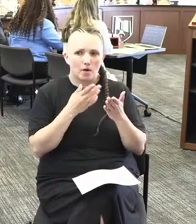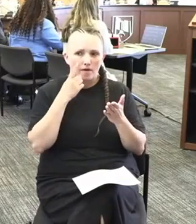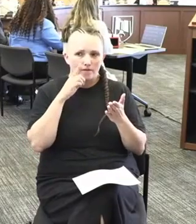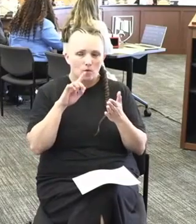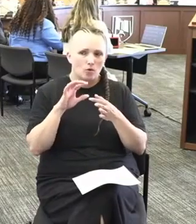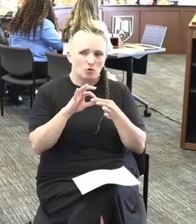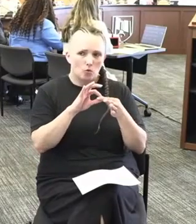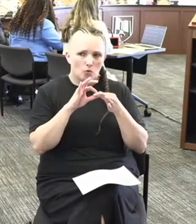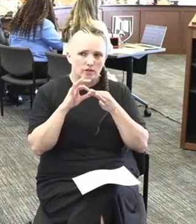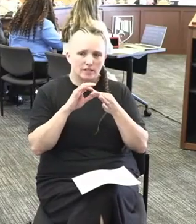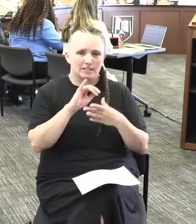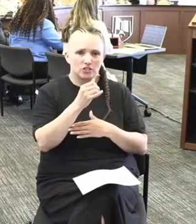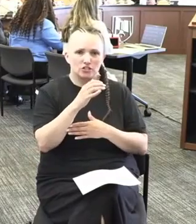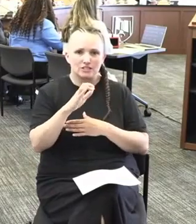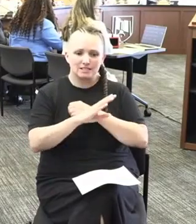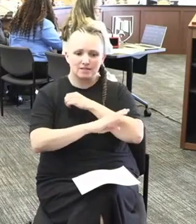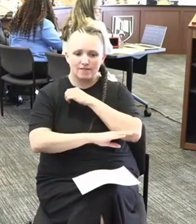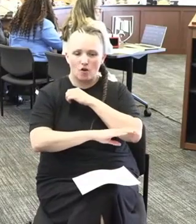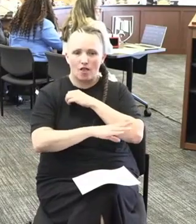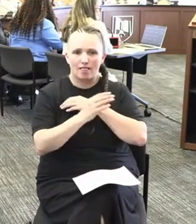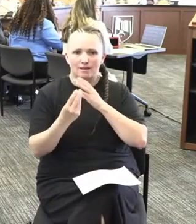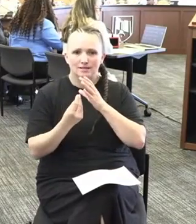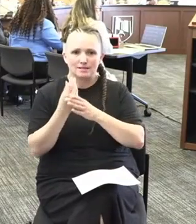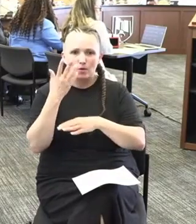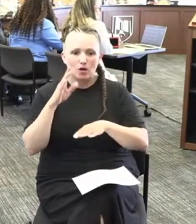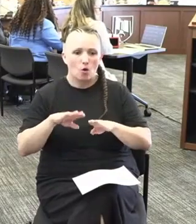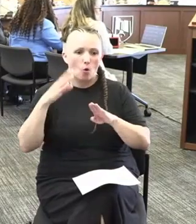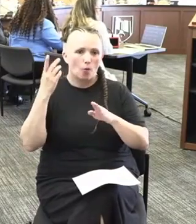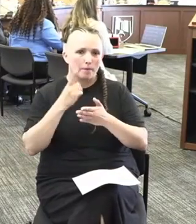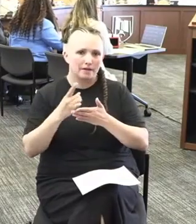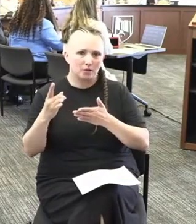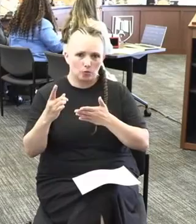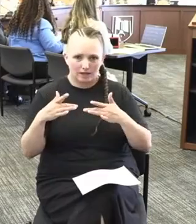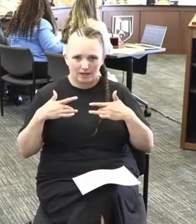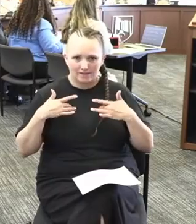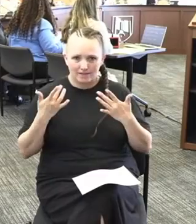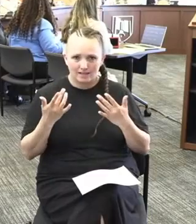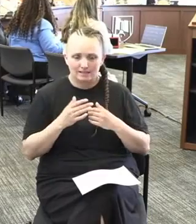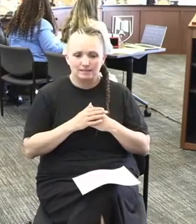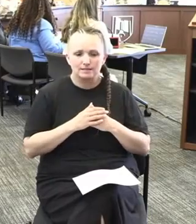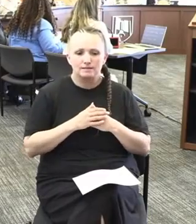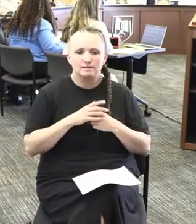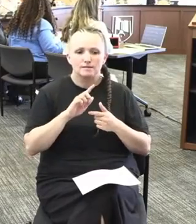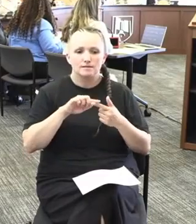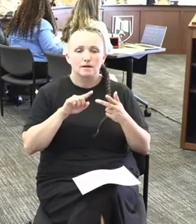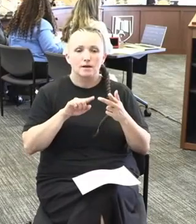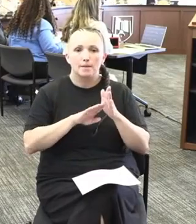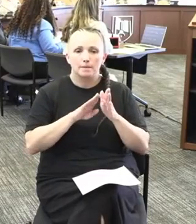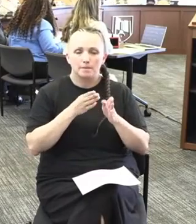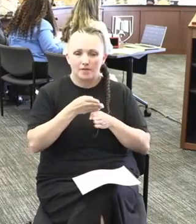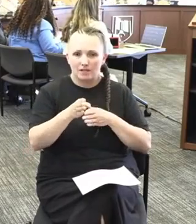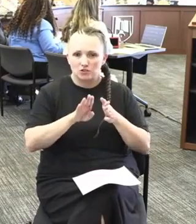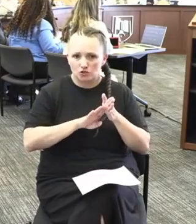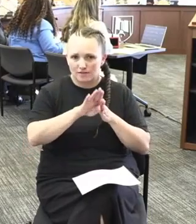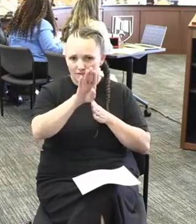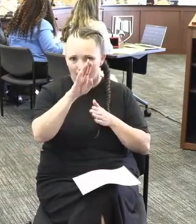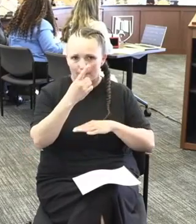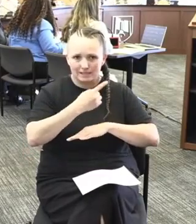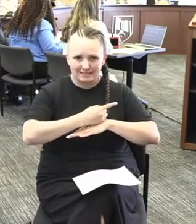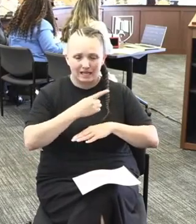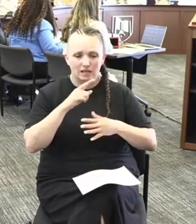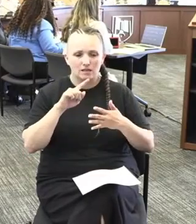coordinating JJC's fall and spring opening week events, Professional Development Day, our EduCon, and many